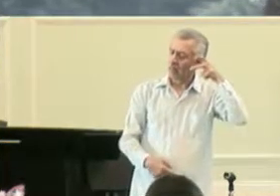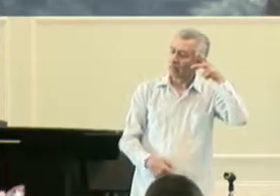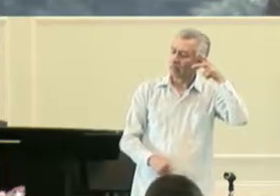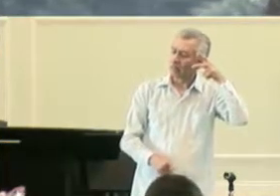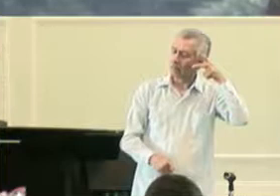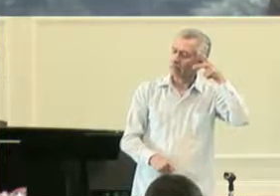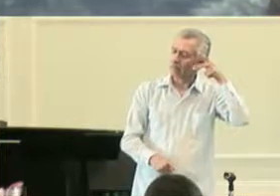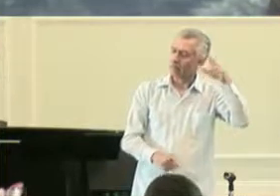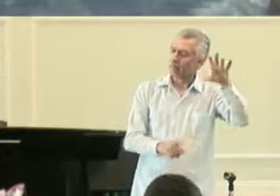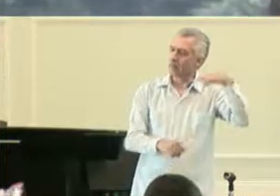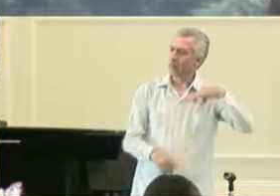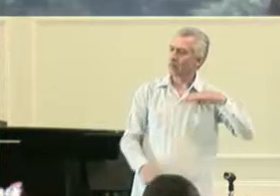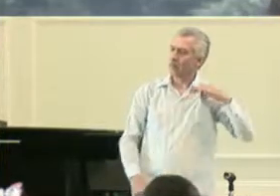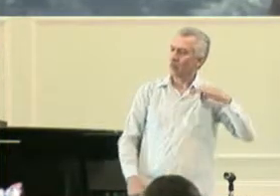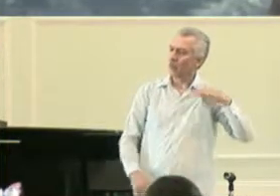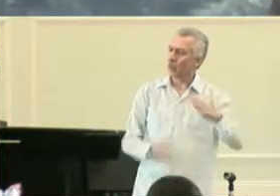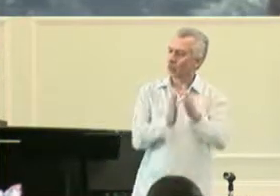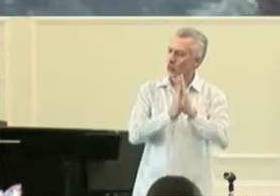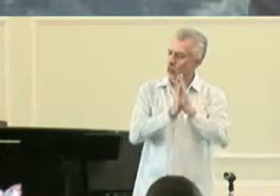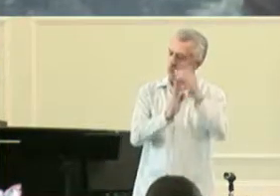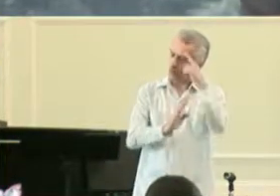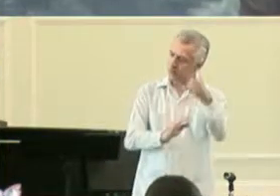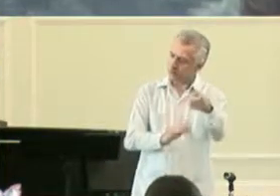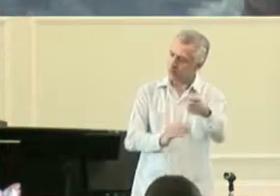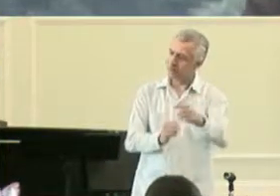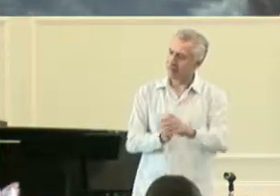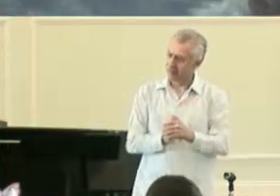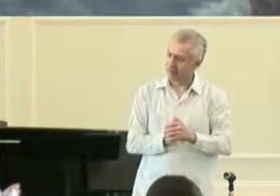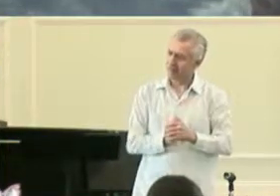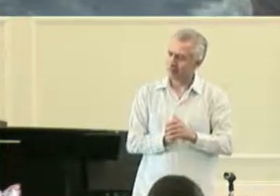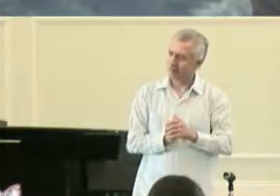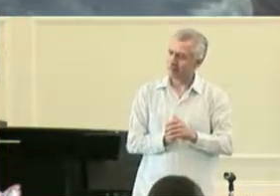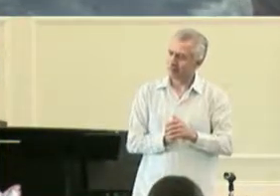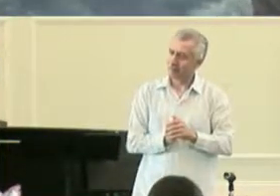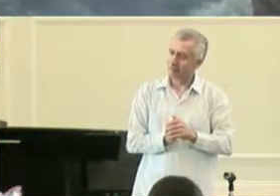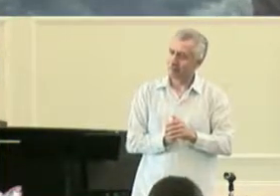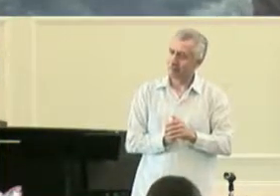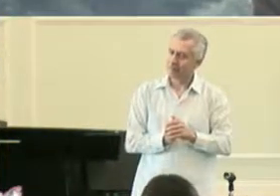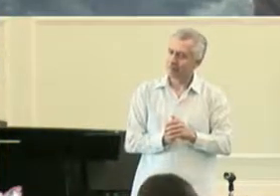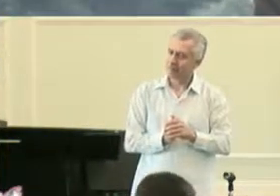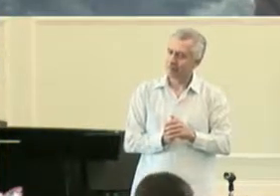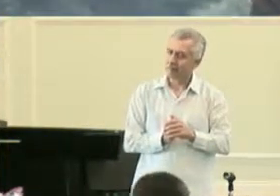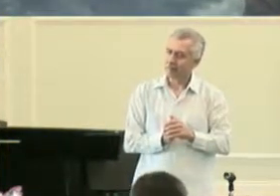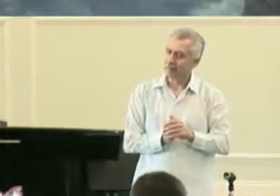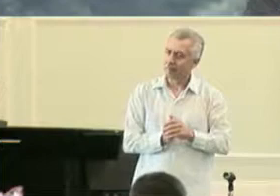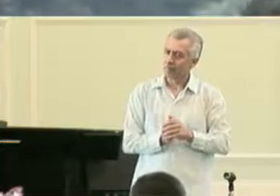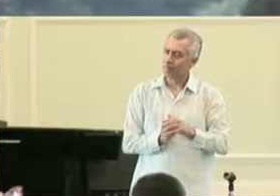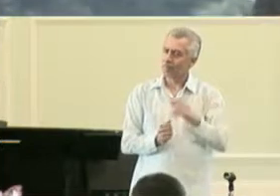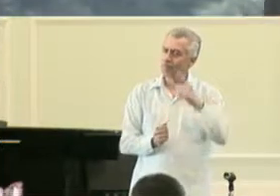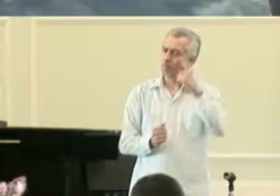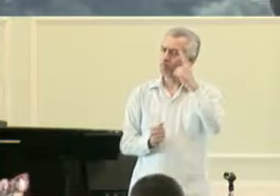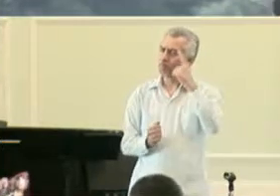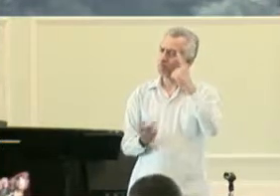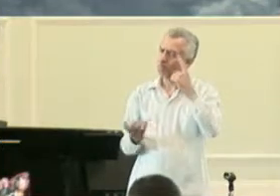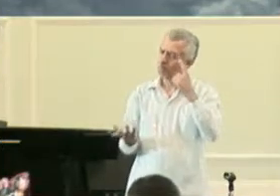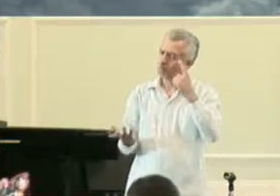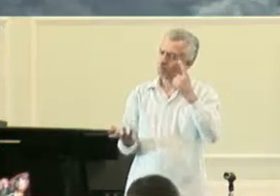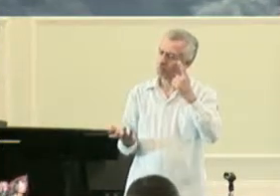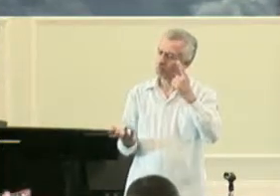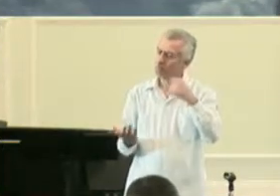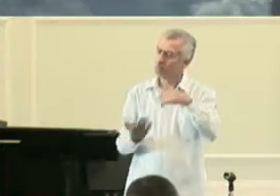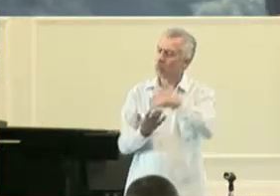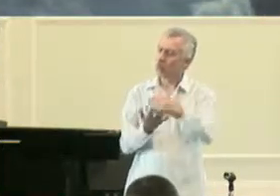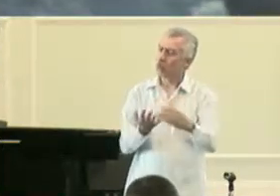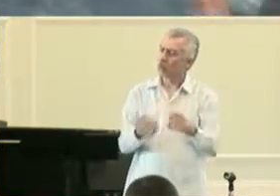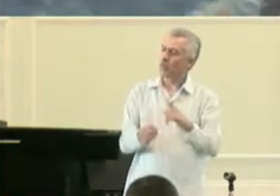individual. And don't just say, I'm going to pray for you. Because, you know, sometimes life happens